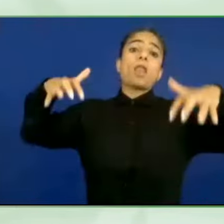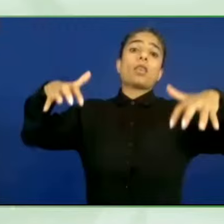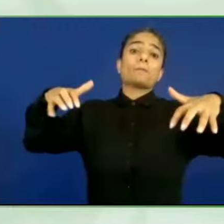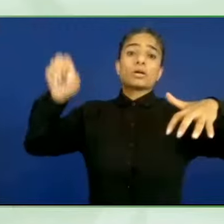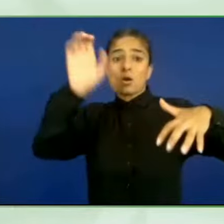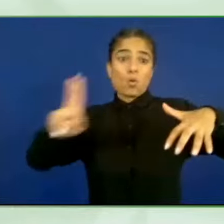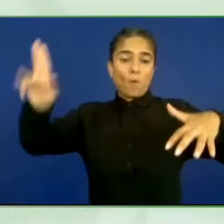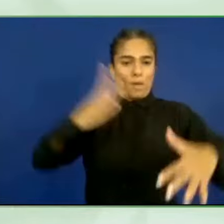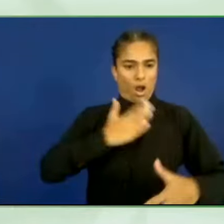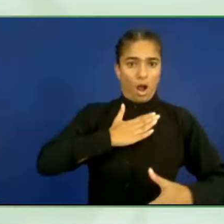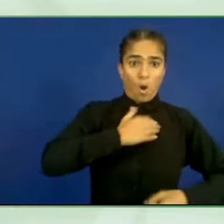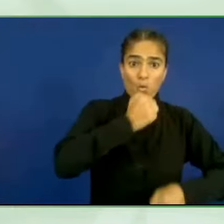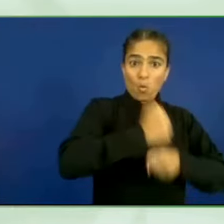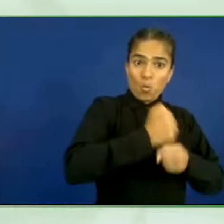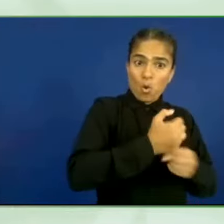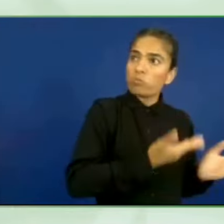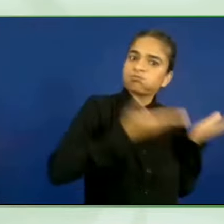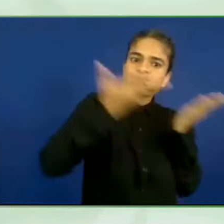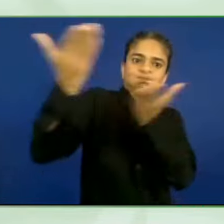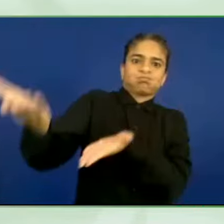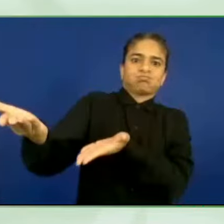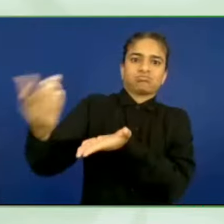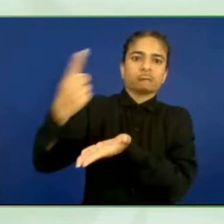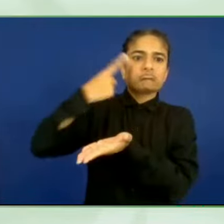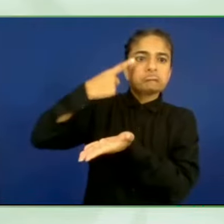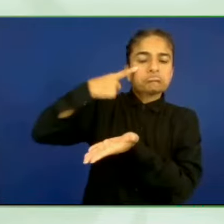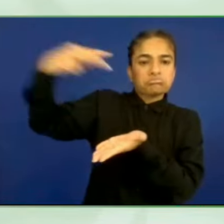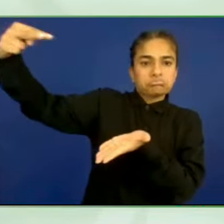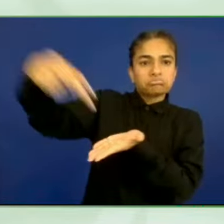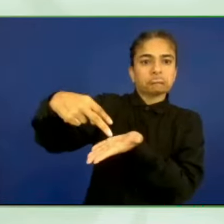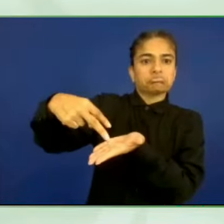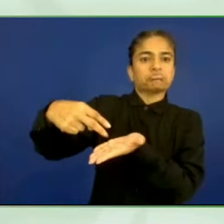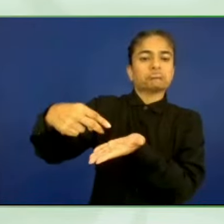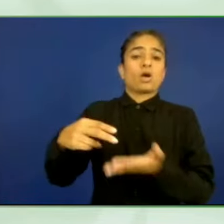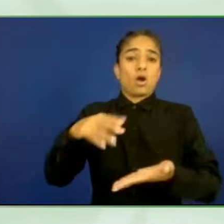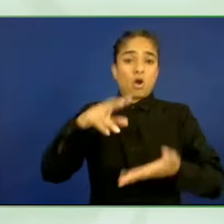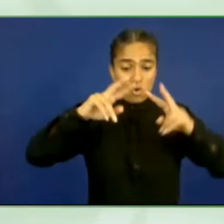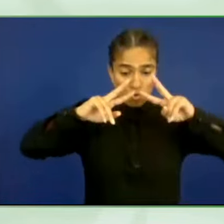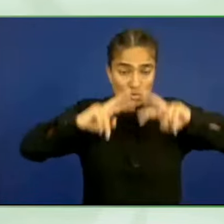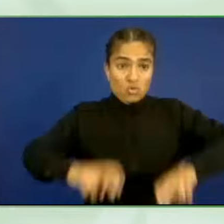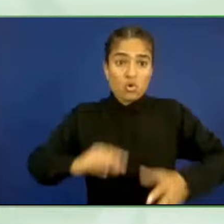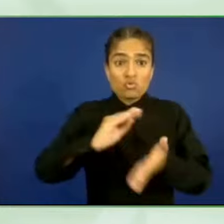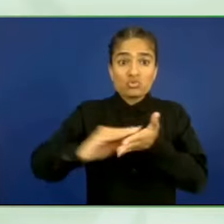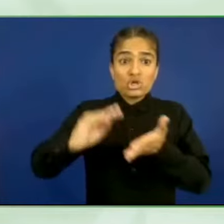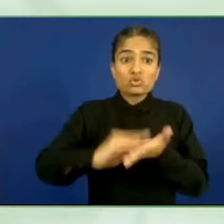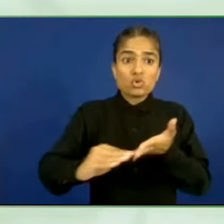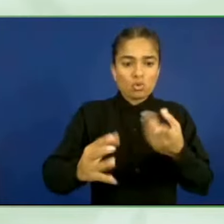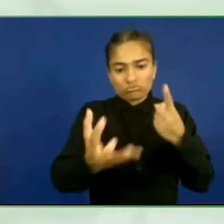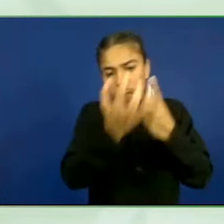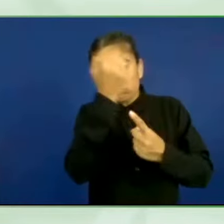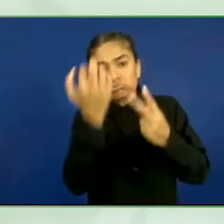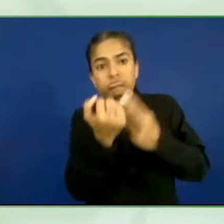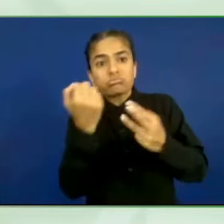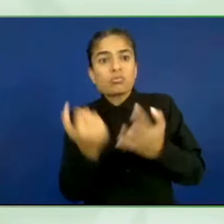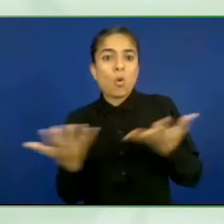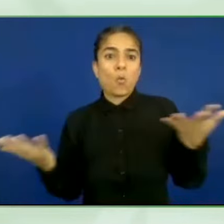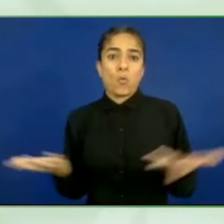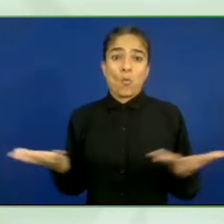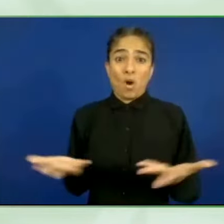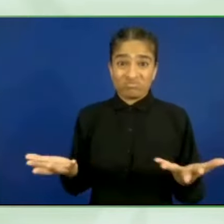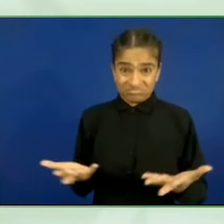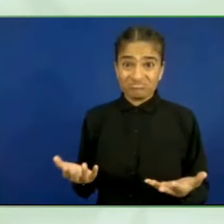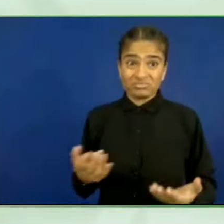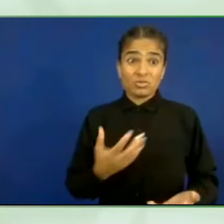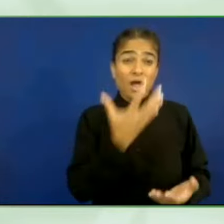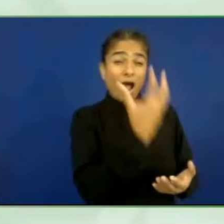we have about 40 seconds left. So would you like to wrap up one or two words, and maybe then I can? I would love